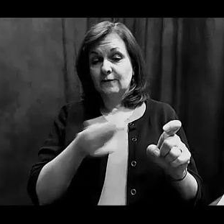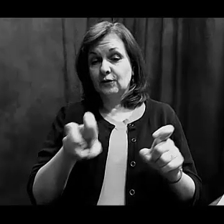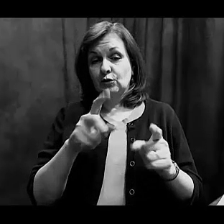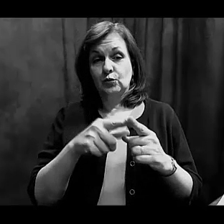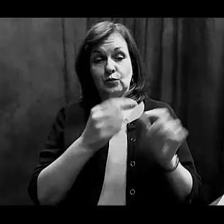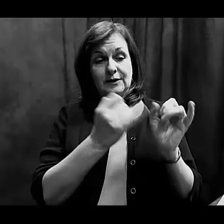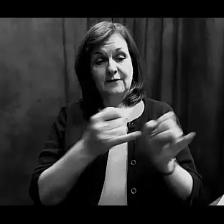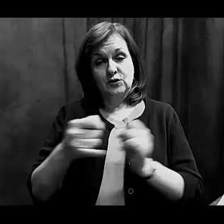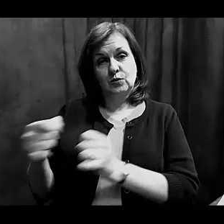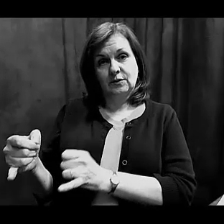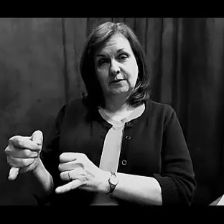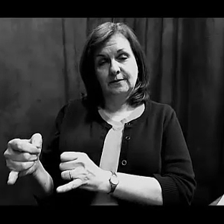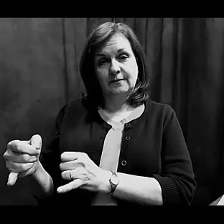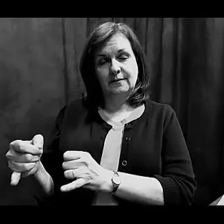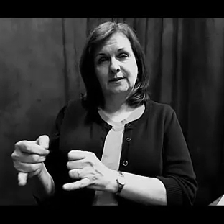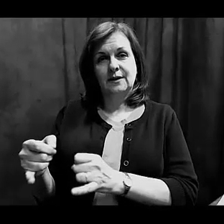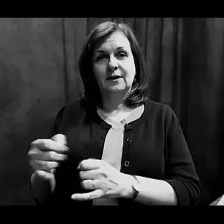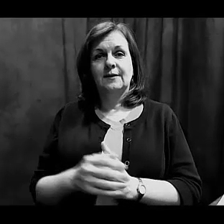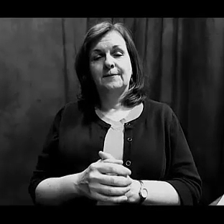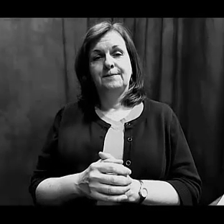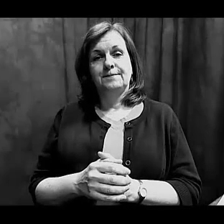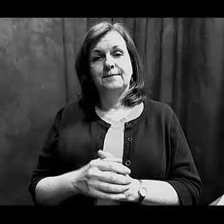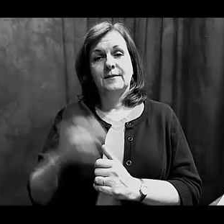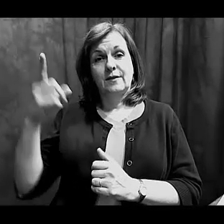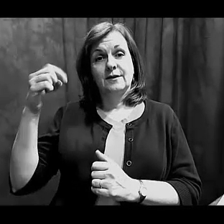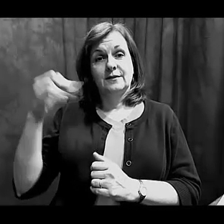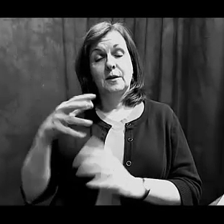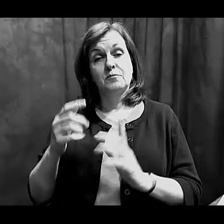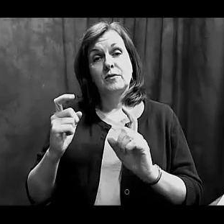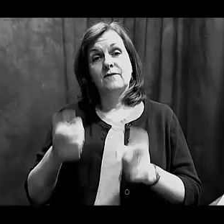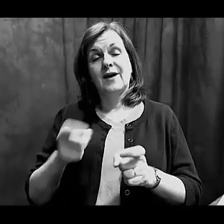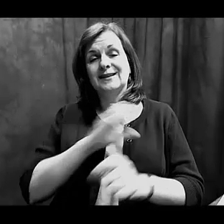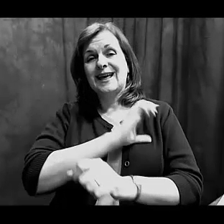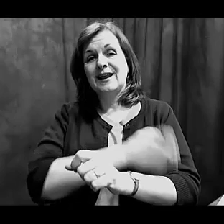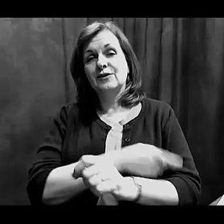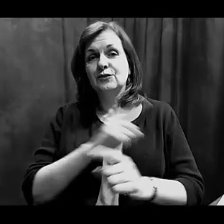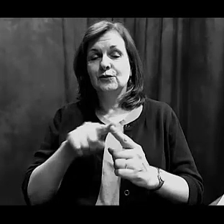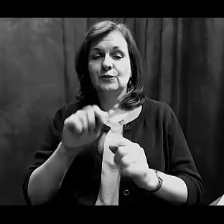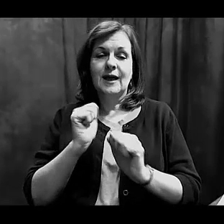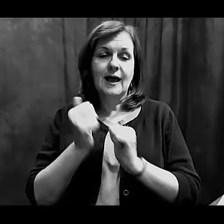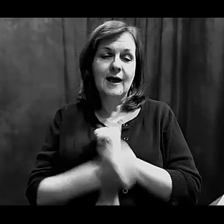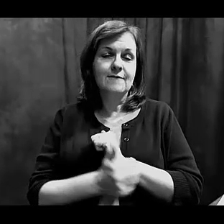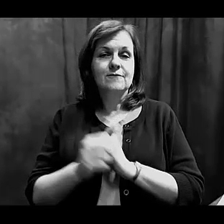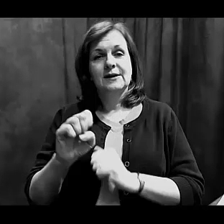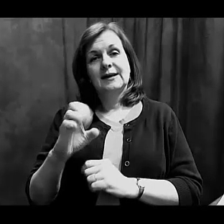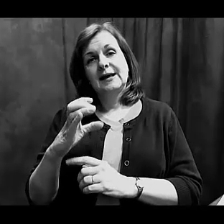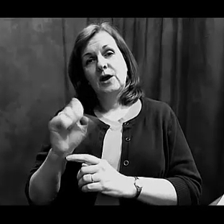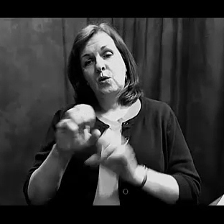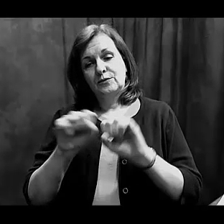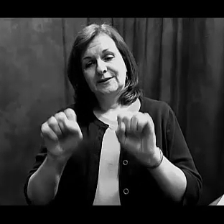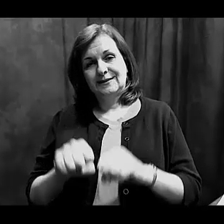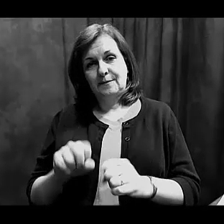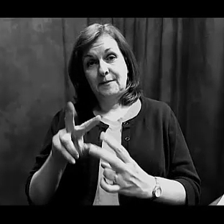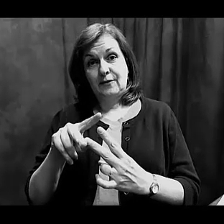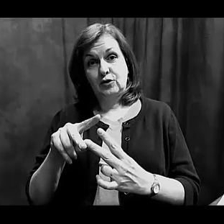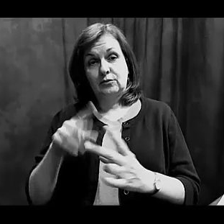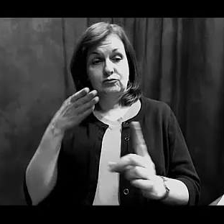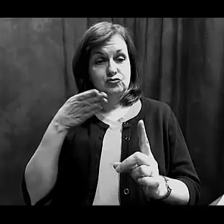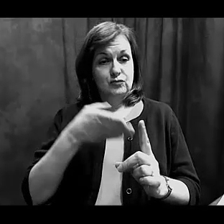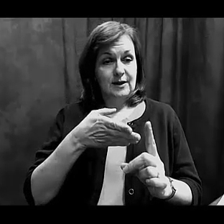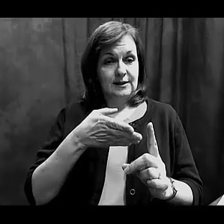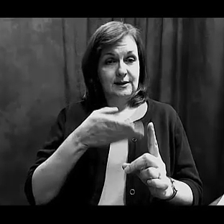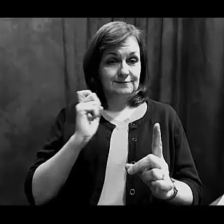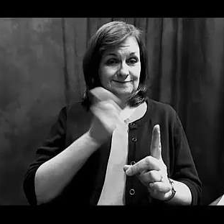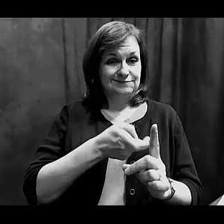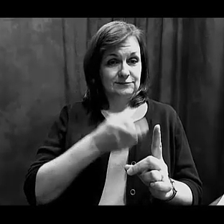we know that the sun provides the energy to almost every ecosystem on this planet, directly or indirectly. So